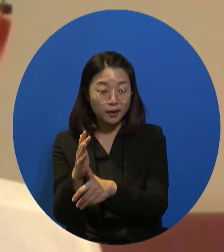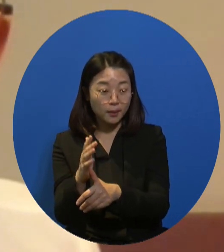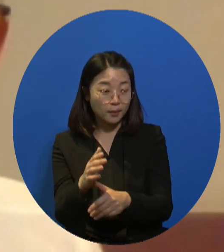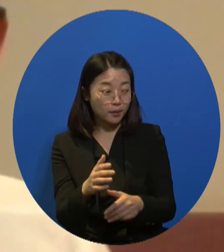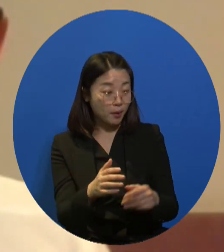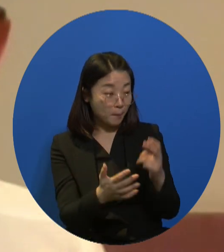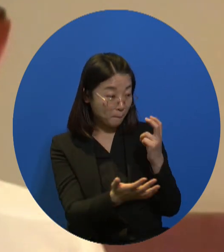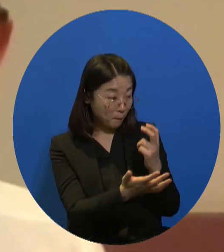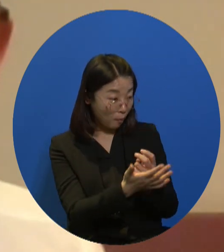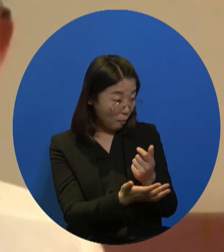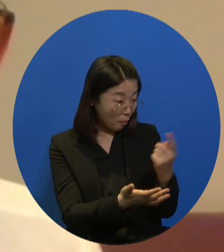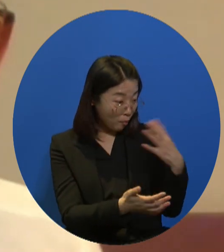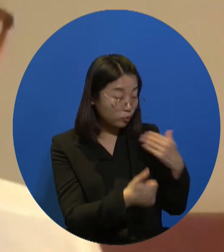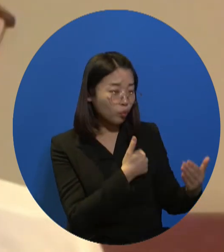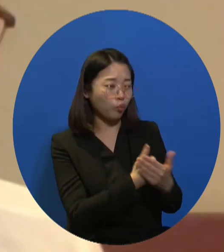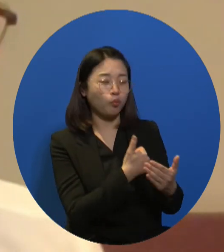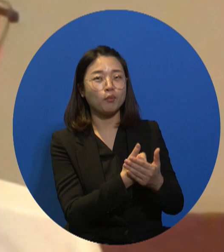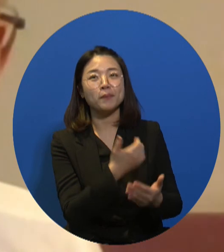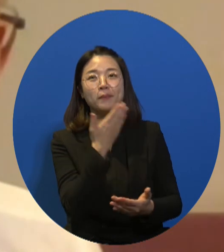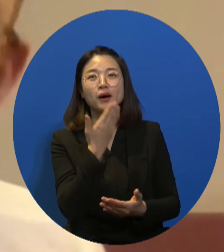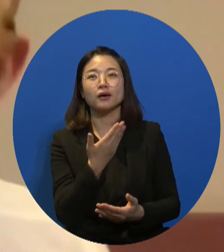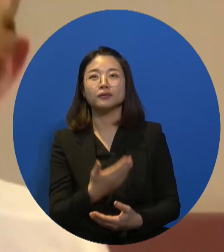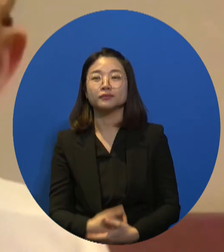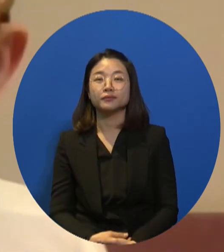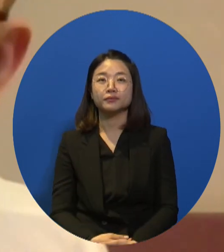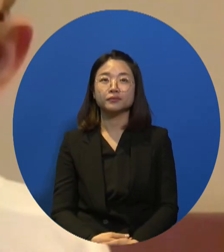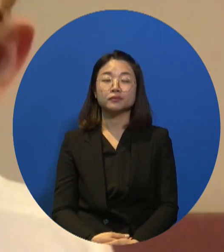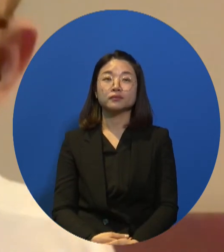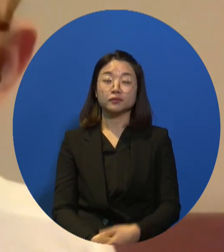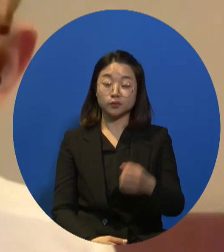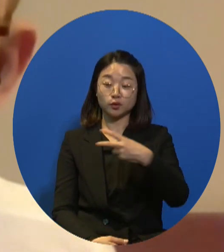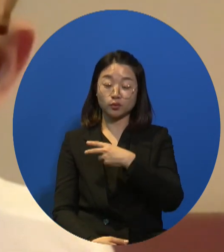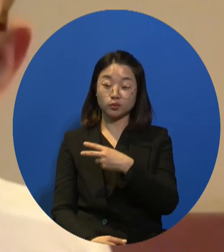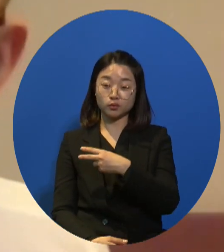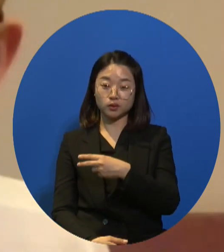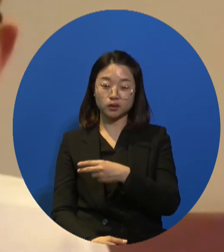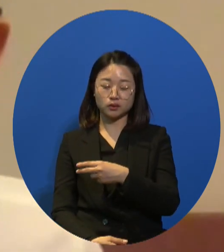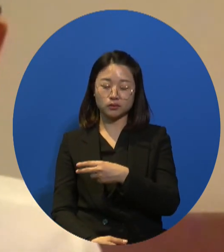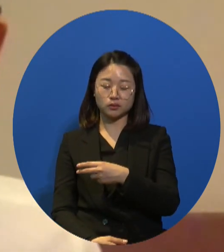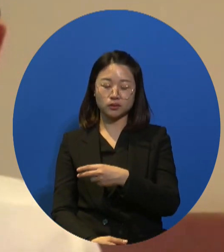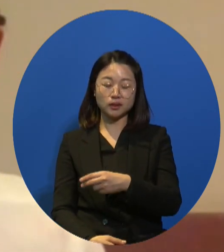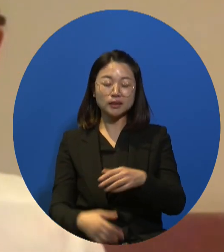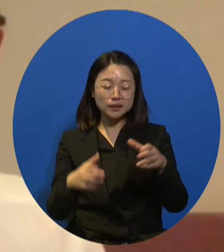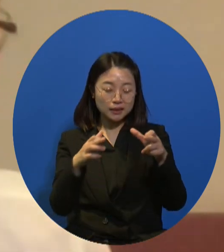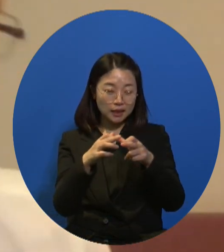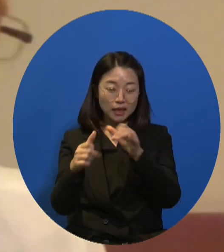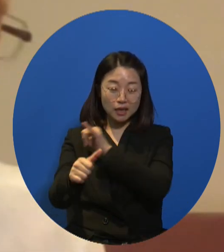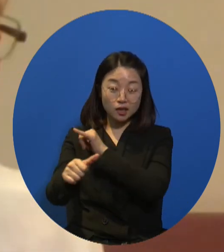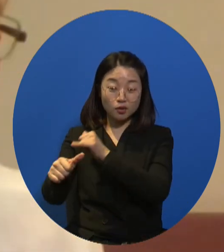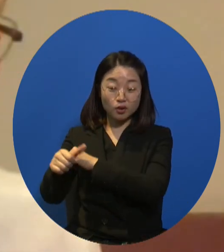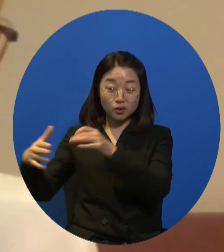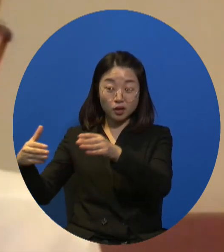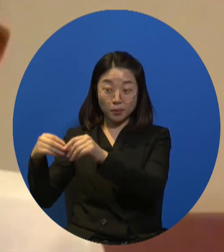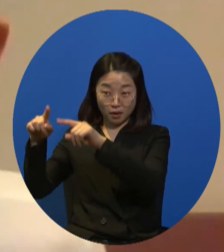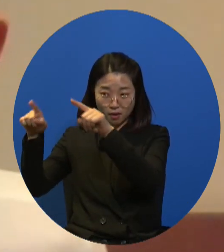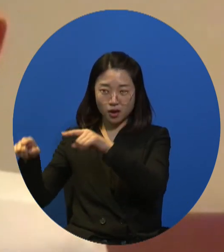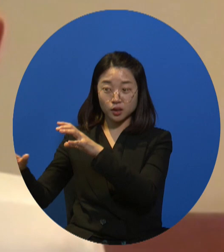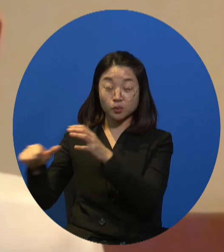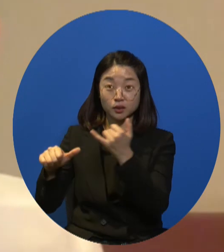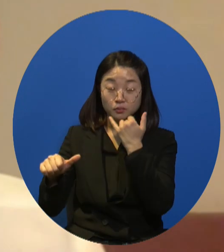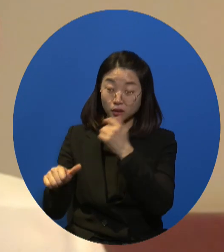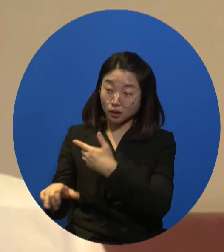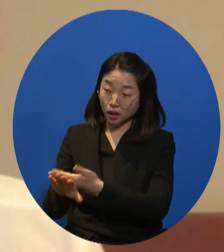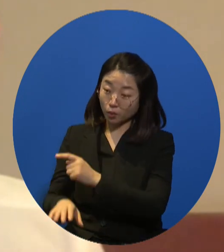optional protocol to the CRPD that can help advance disability rights. And of course, we